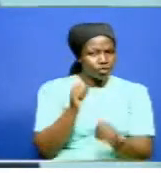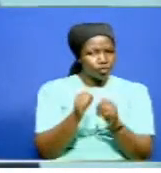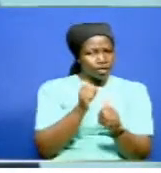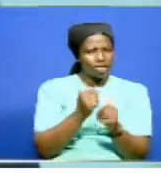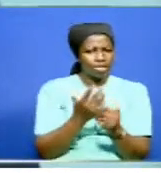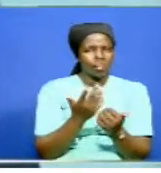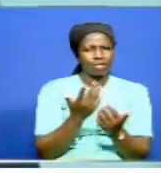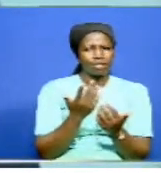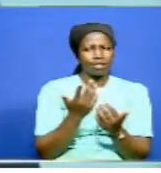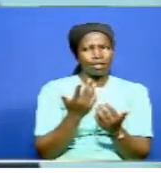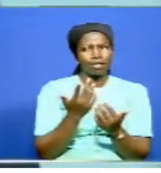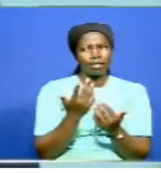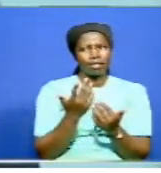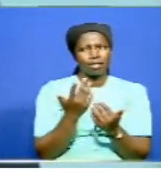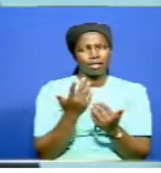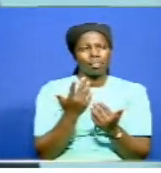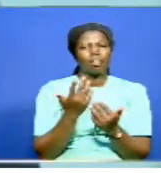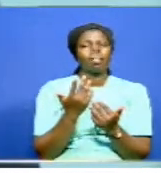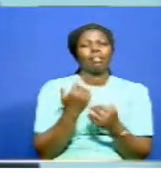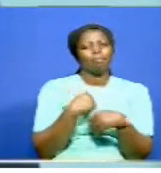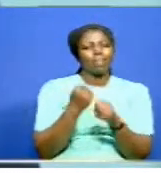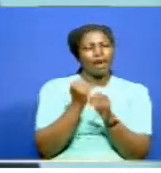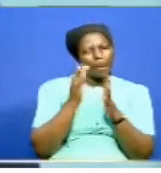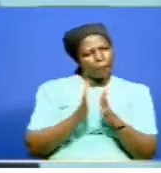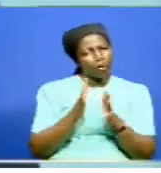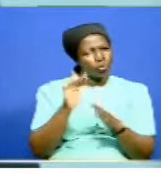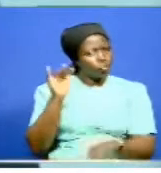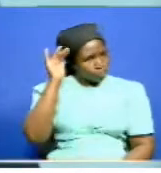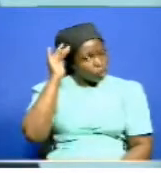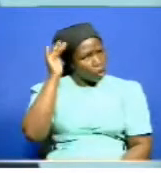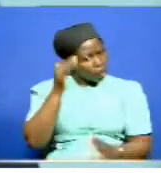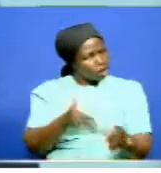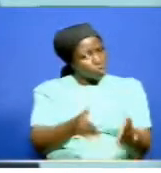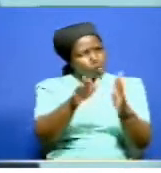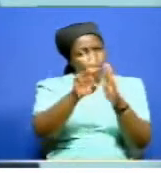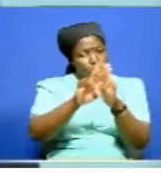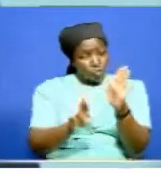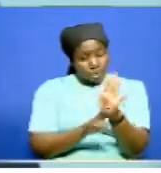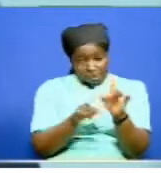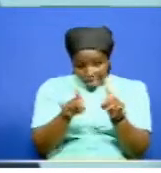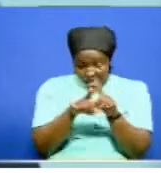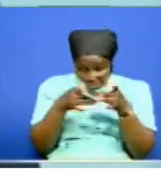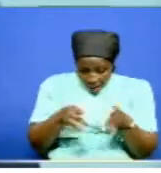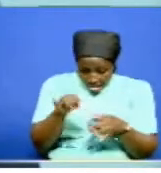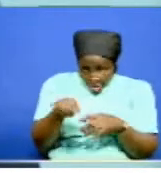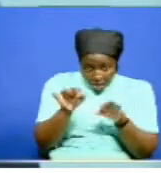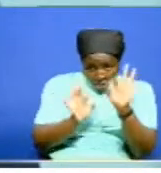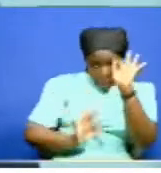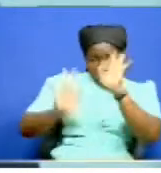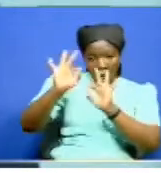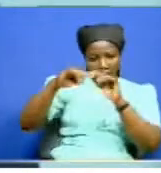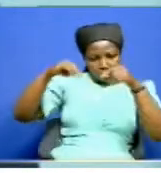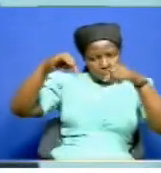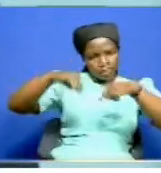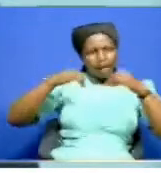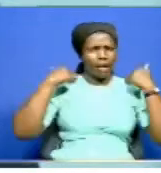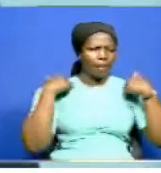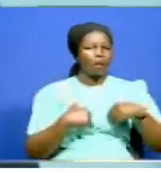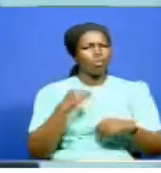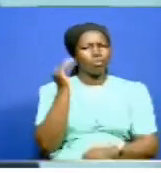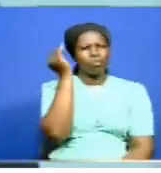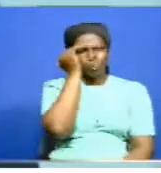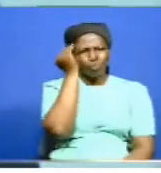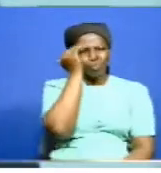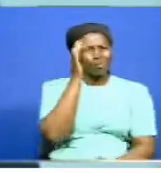somebody to obey traffic regulations. Even here in this hall today, I know